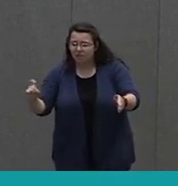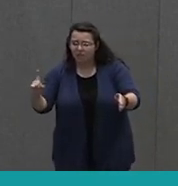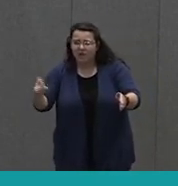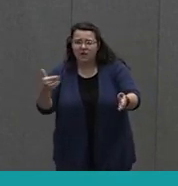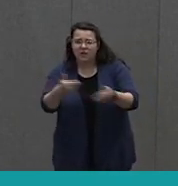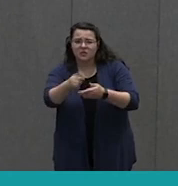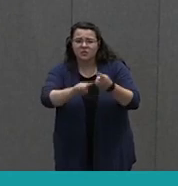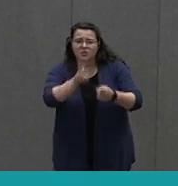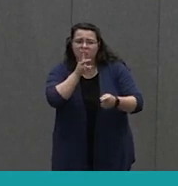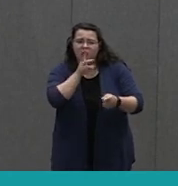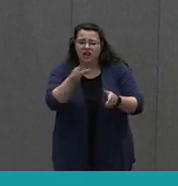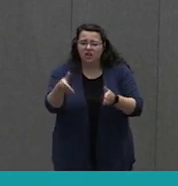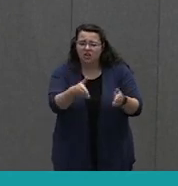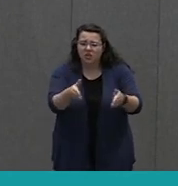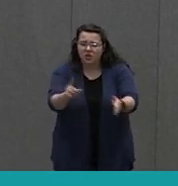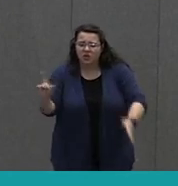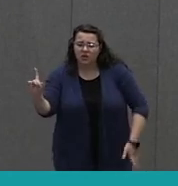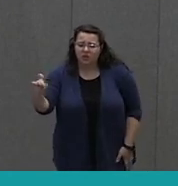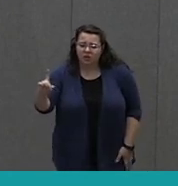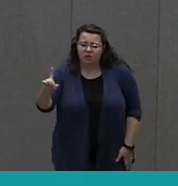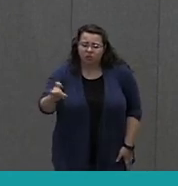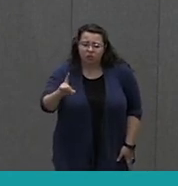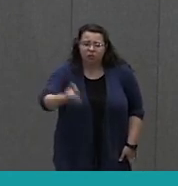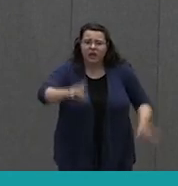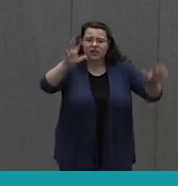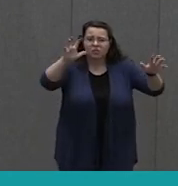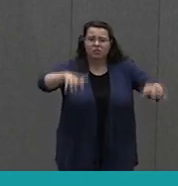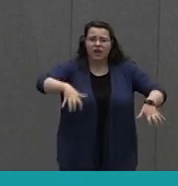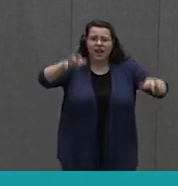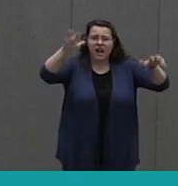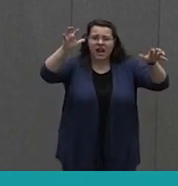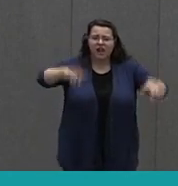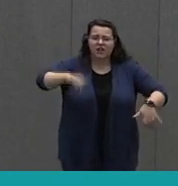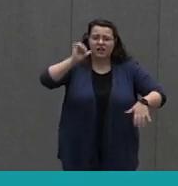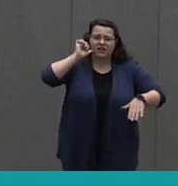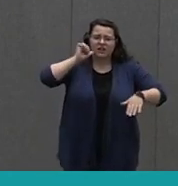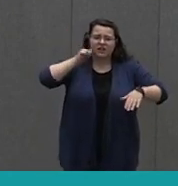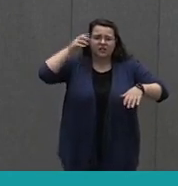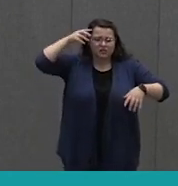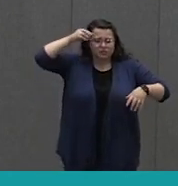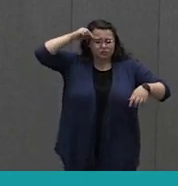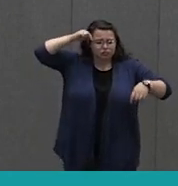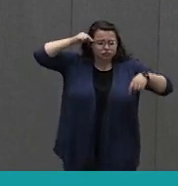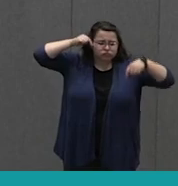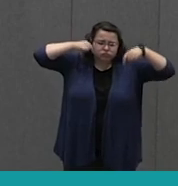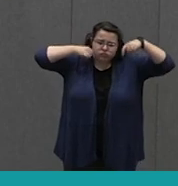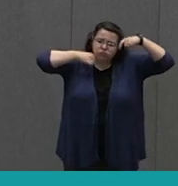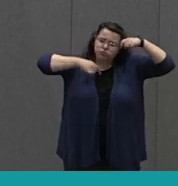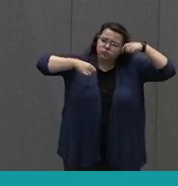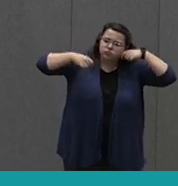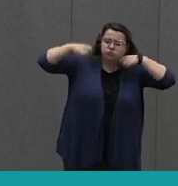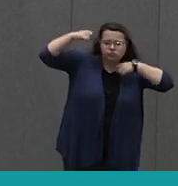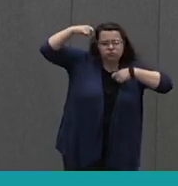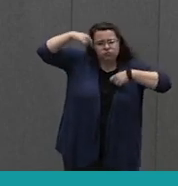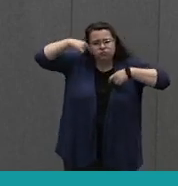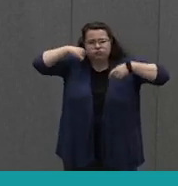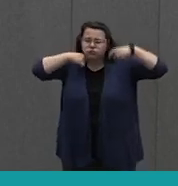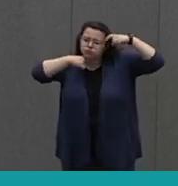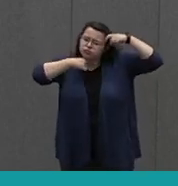Slam went the back door as Smudge left her home. She marched across the lawn,